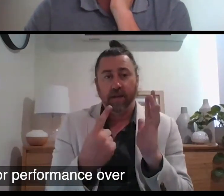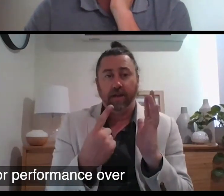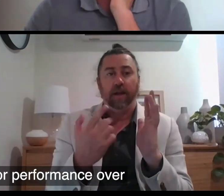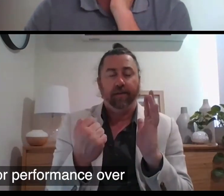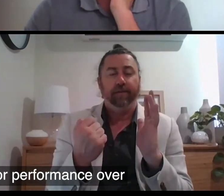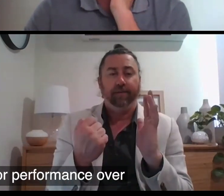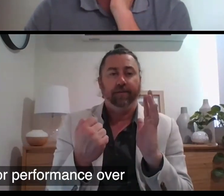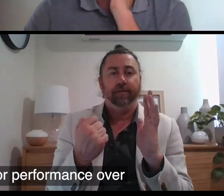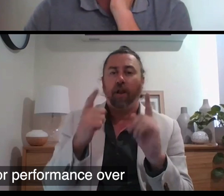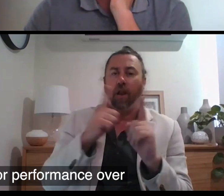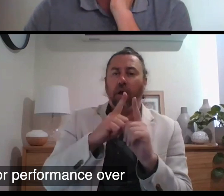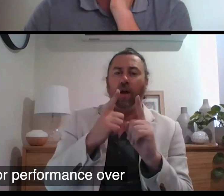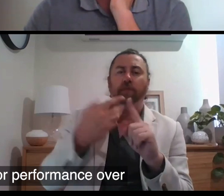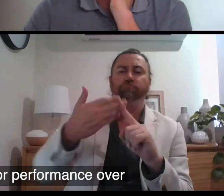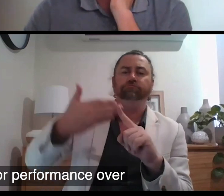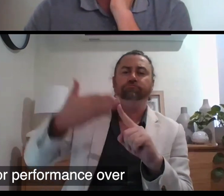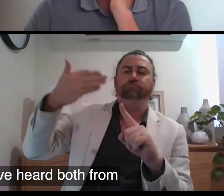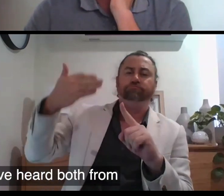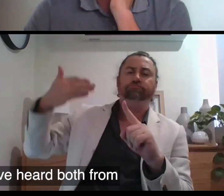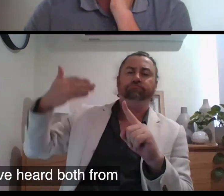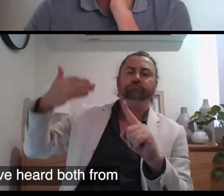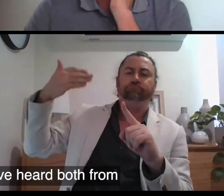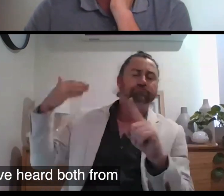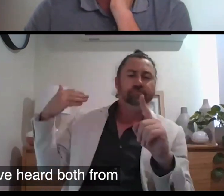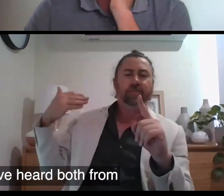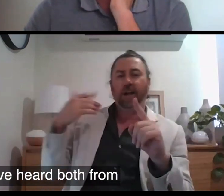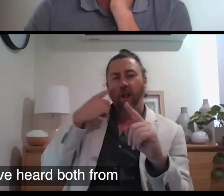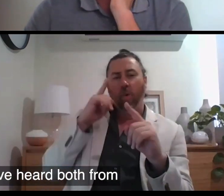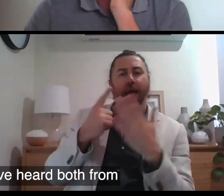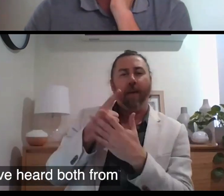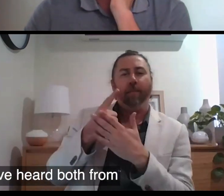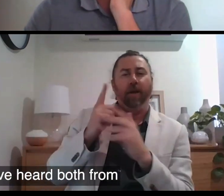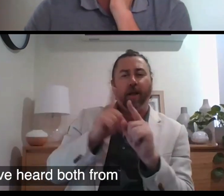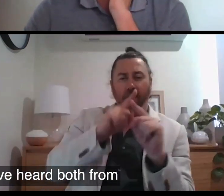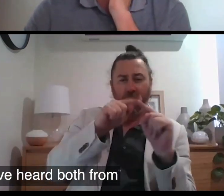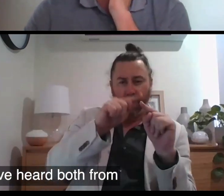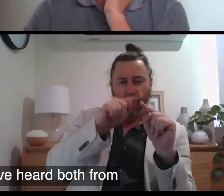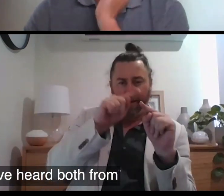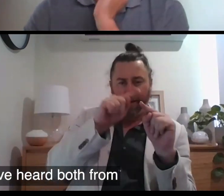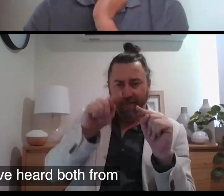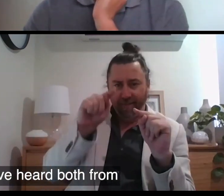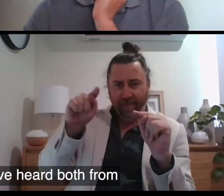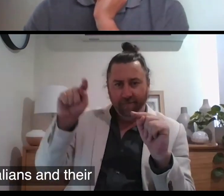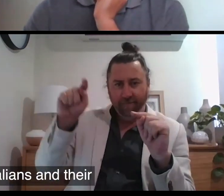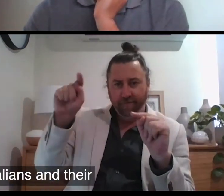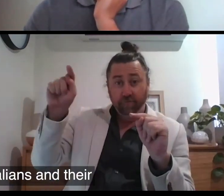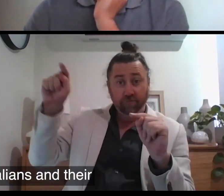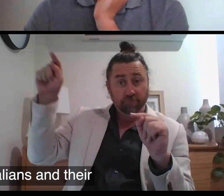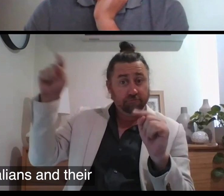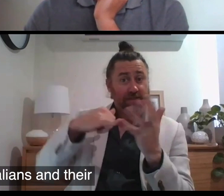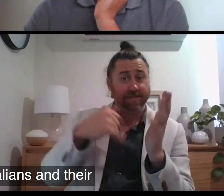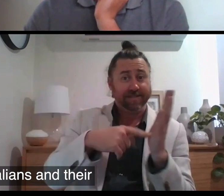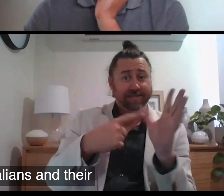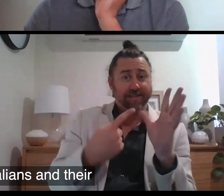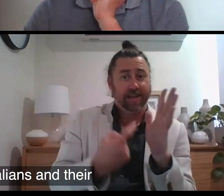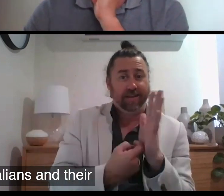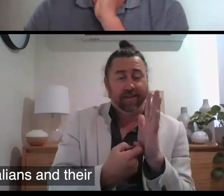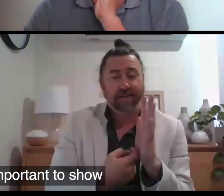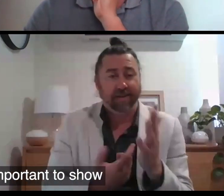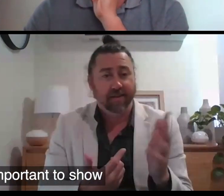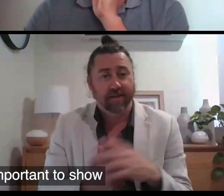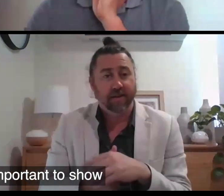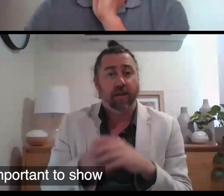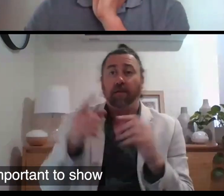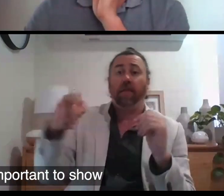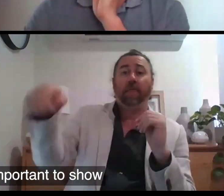history sort of tables saying the history or performance over time for star ratings, which we've heard both from providers and older